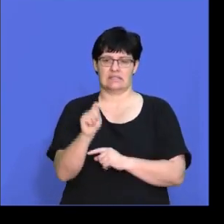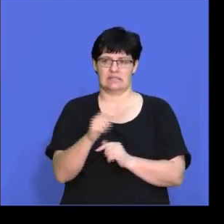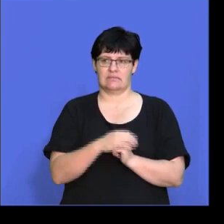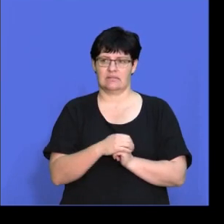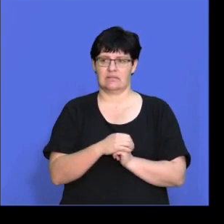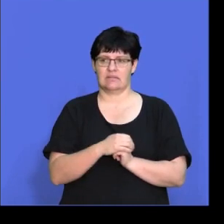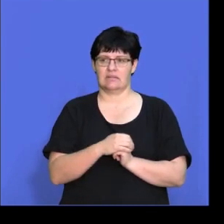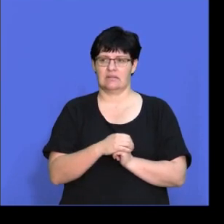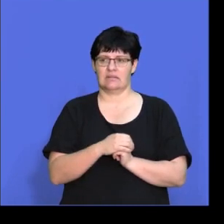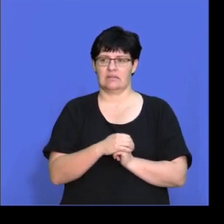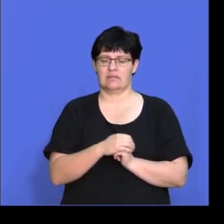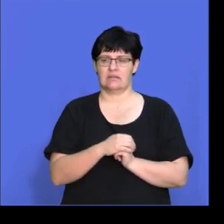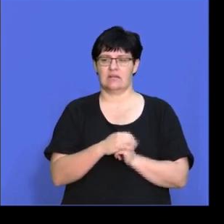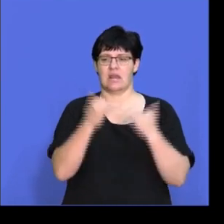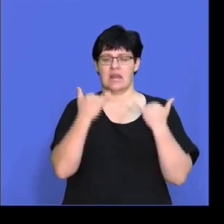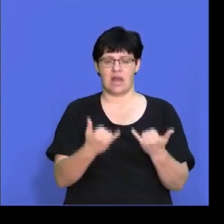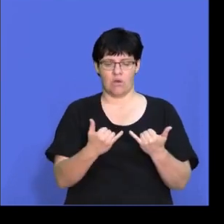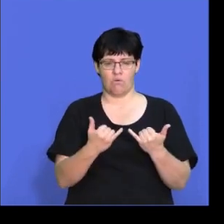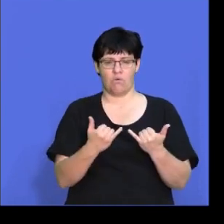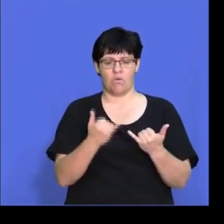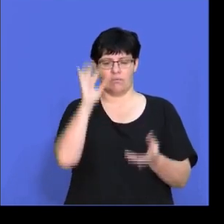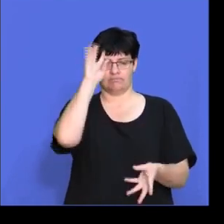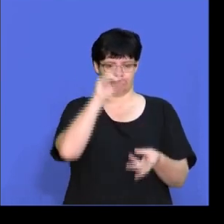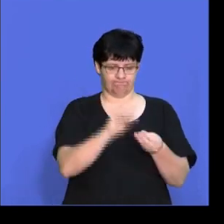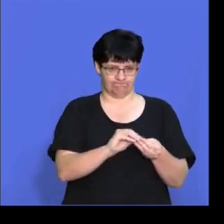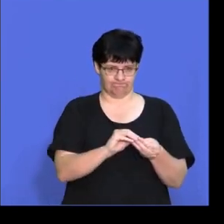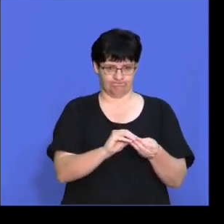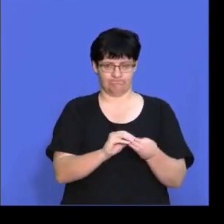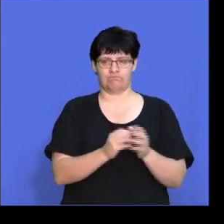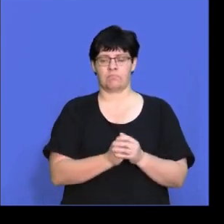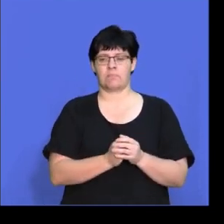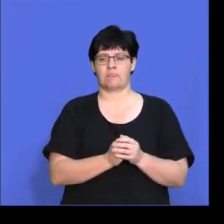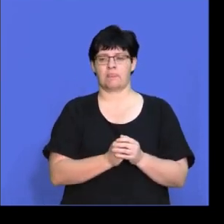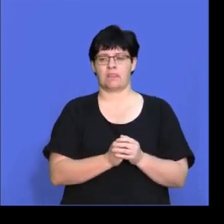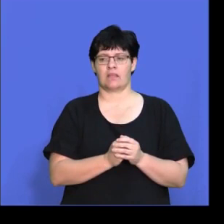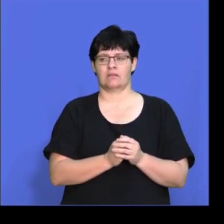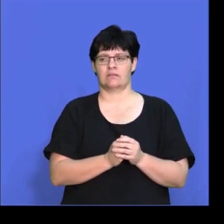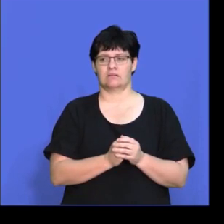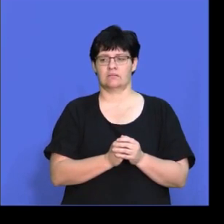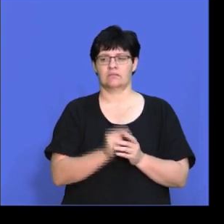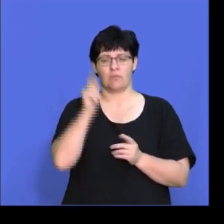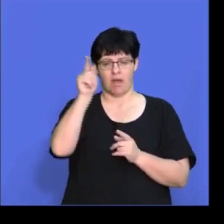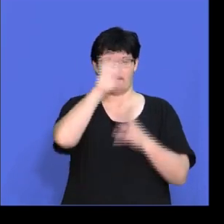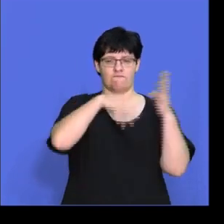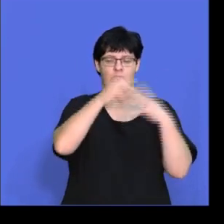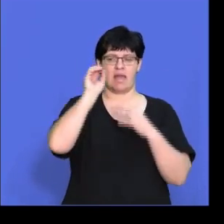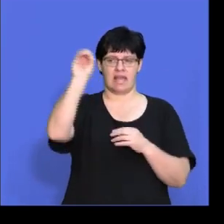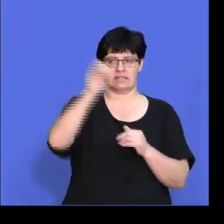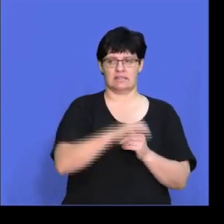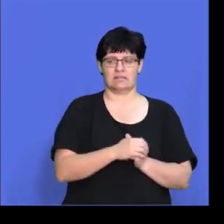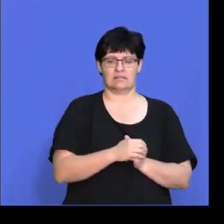times t. Okay, I'm now going to put all of those together into my